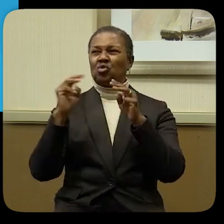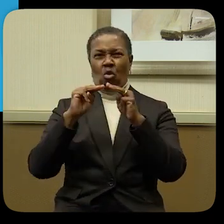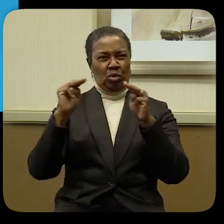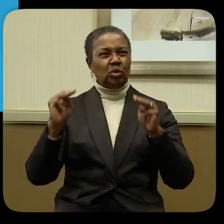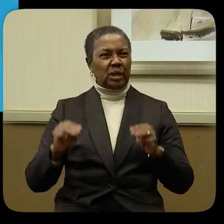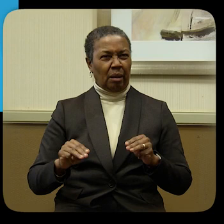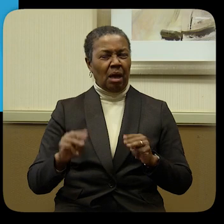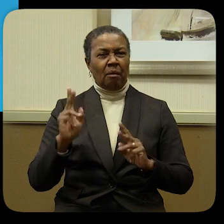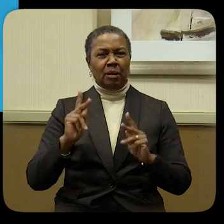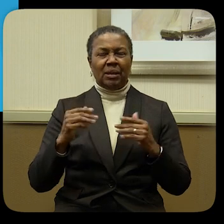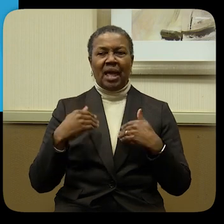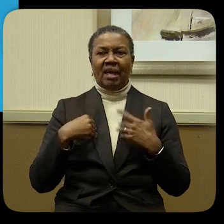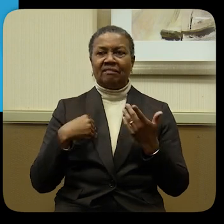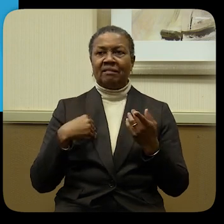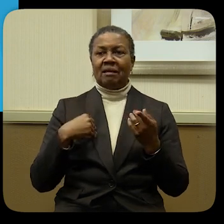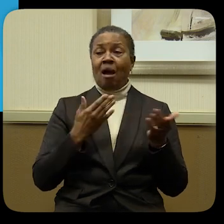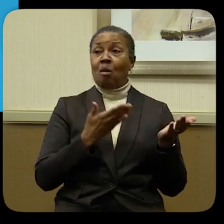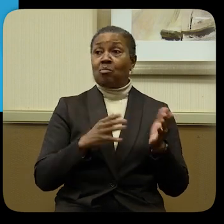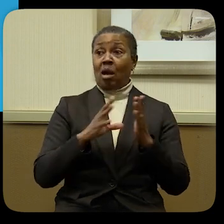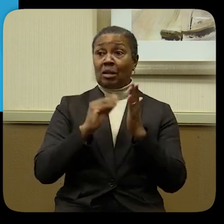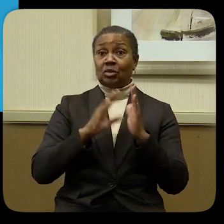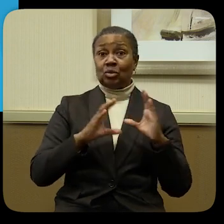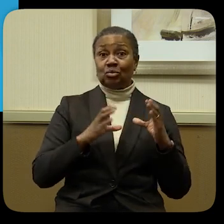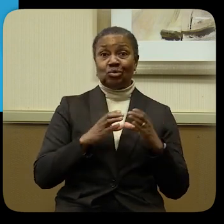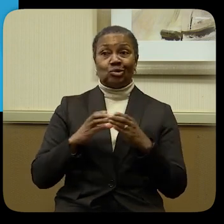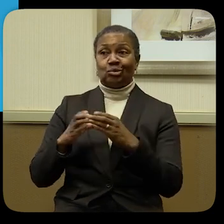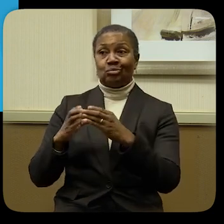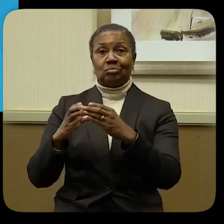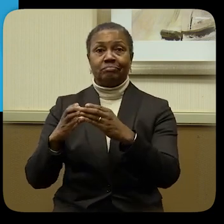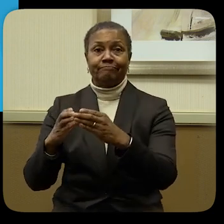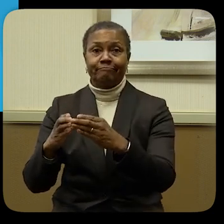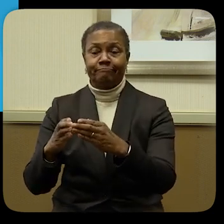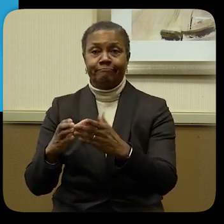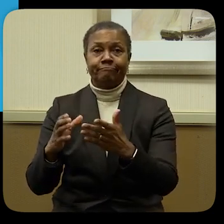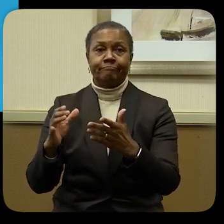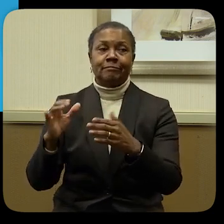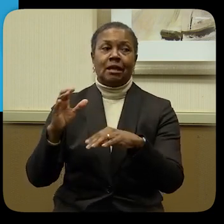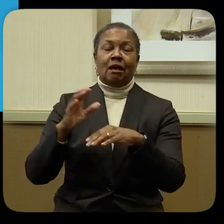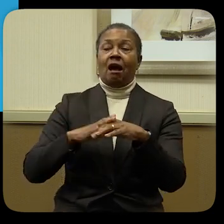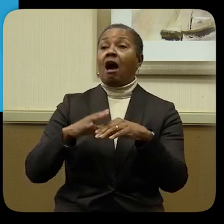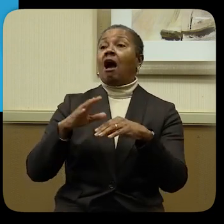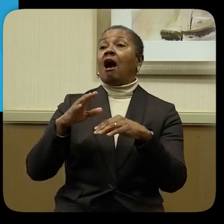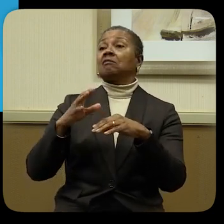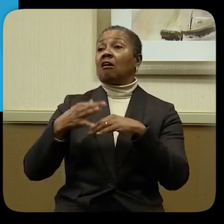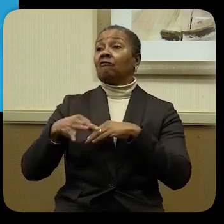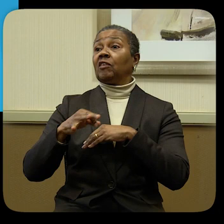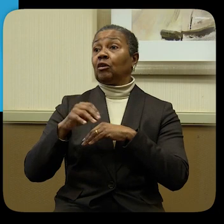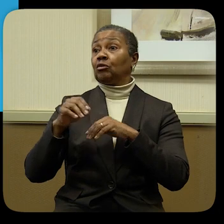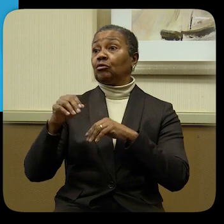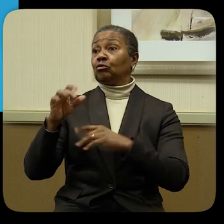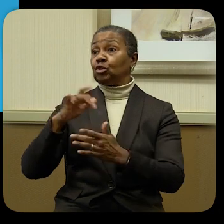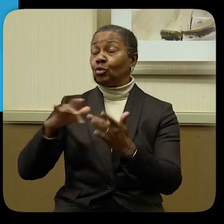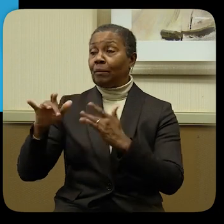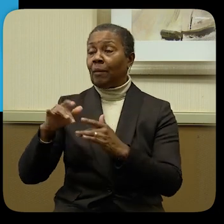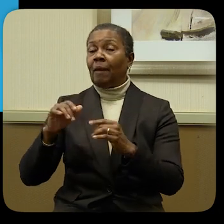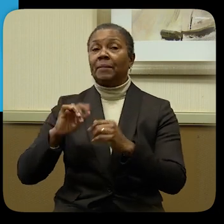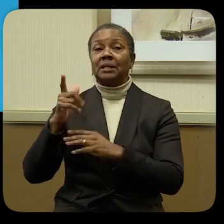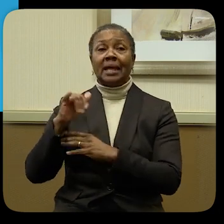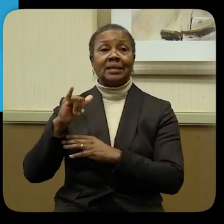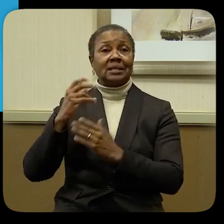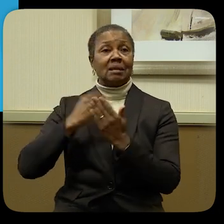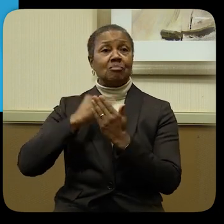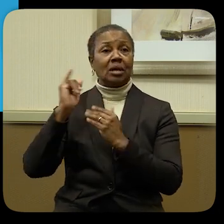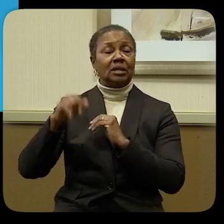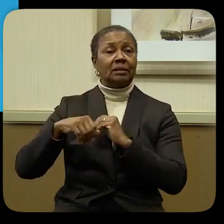So sometimes people have taken their students on like a field trip to go look at that. But the Legacy Project put out